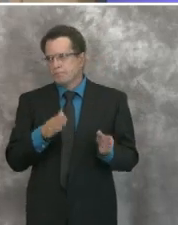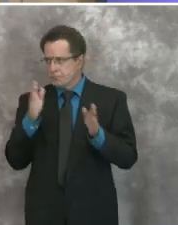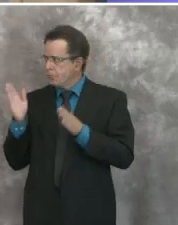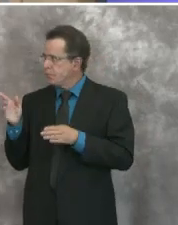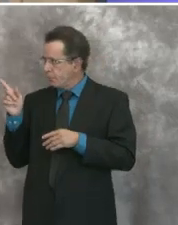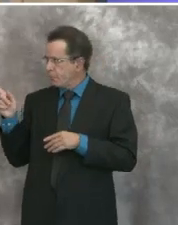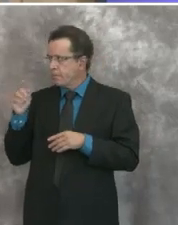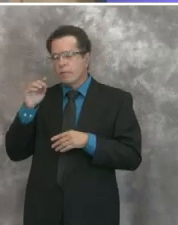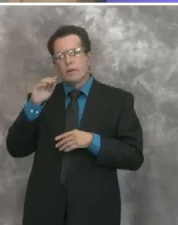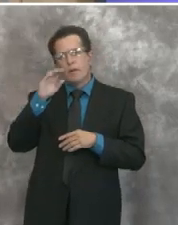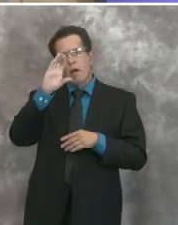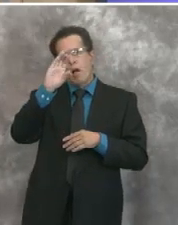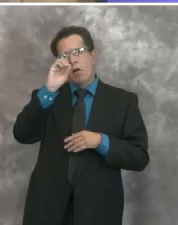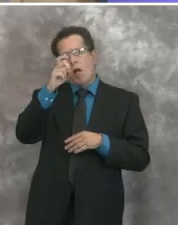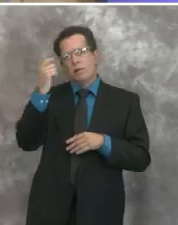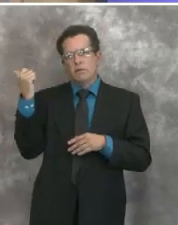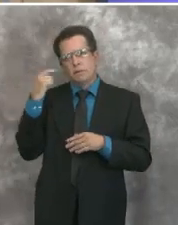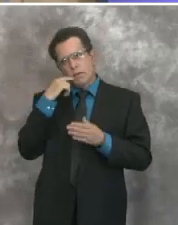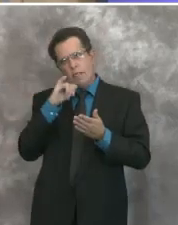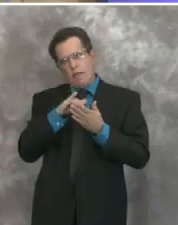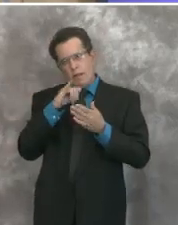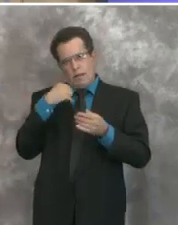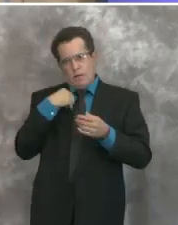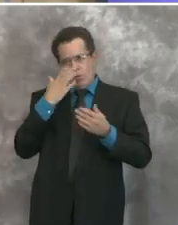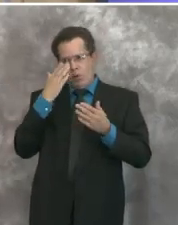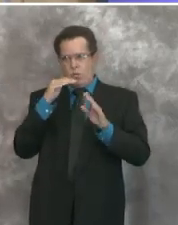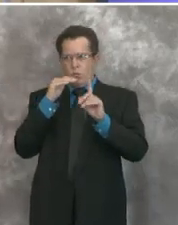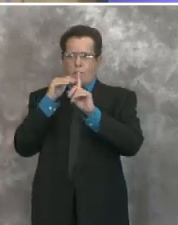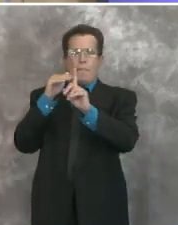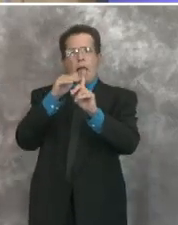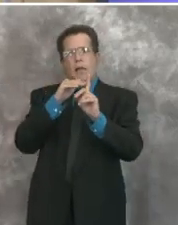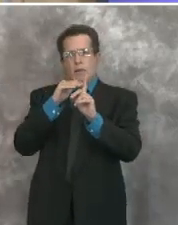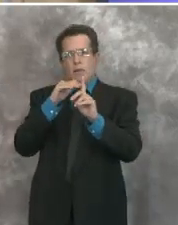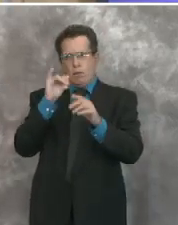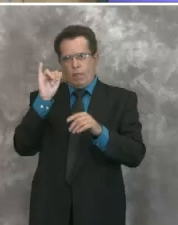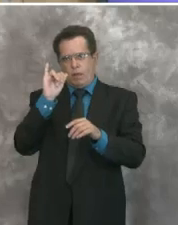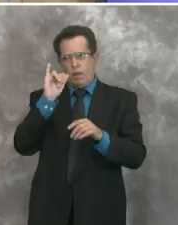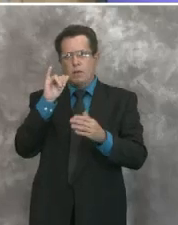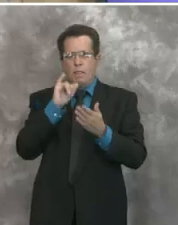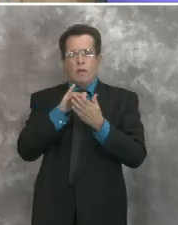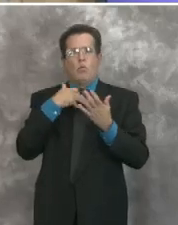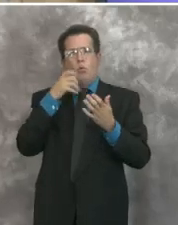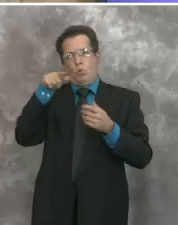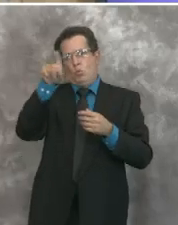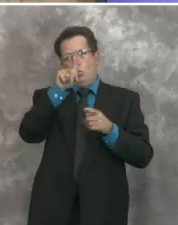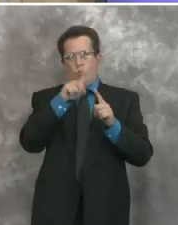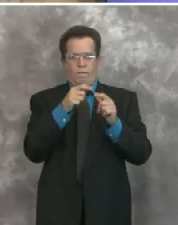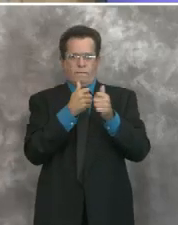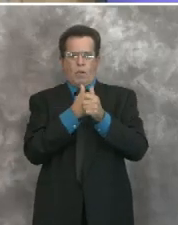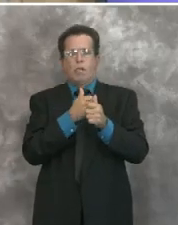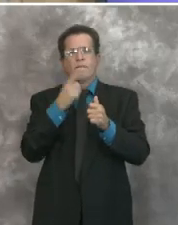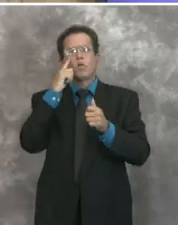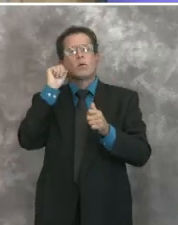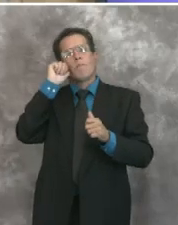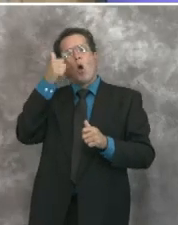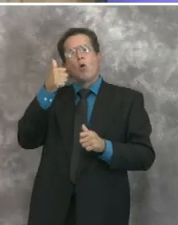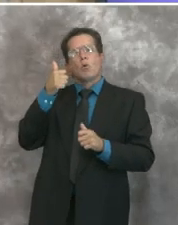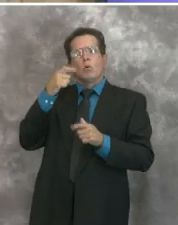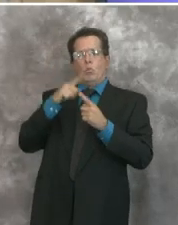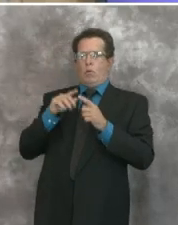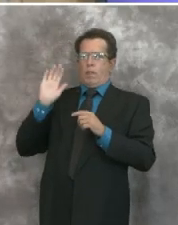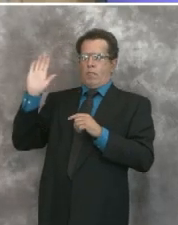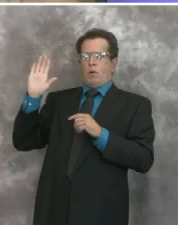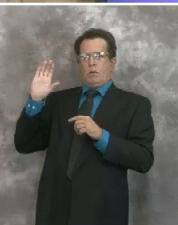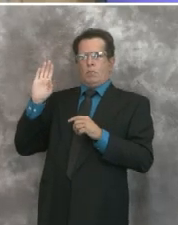I might just add on that last question that the framework that we're going to be asking our colleagues to consider tomorrow covers pretty broad